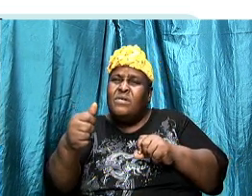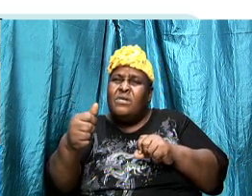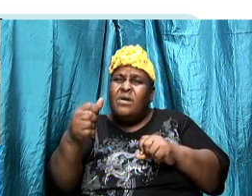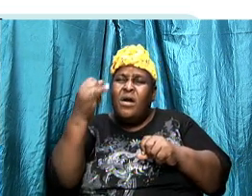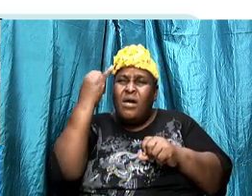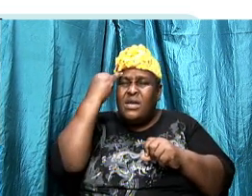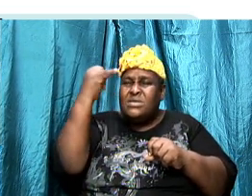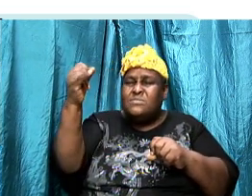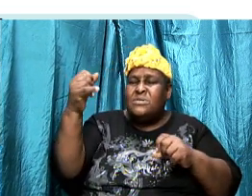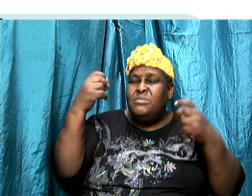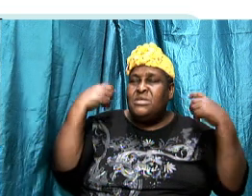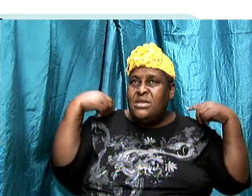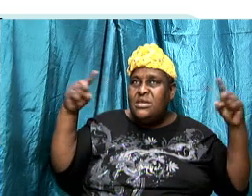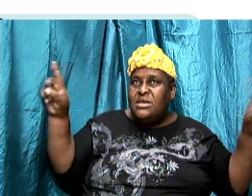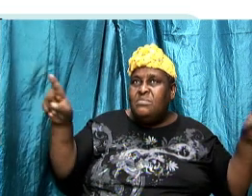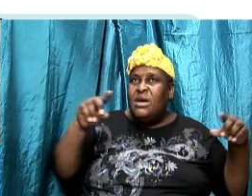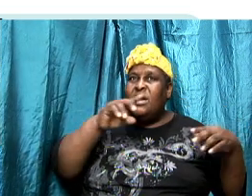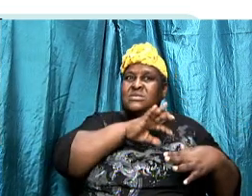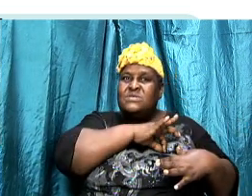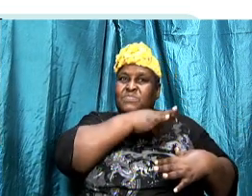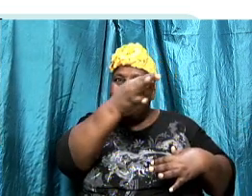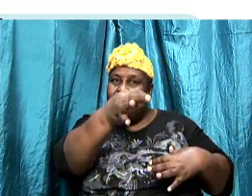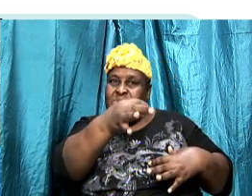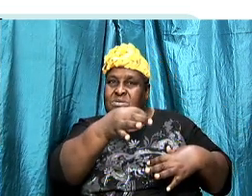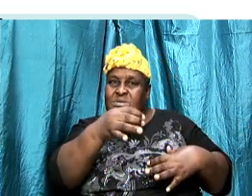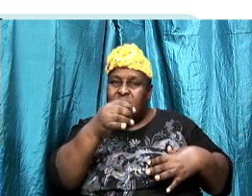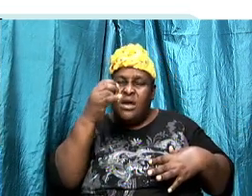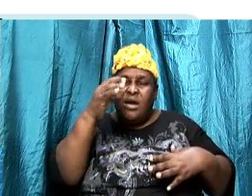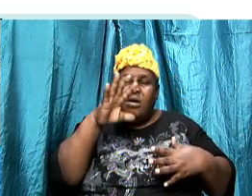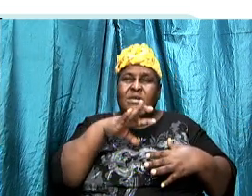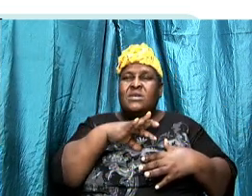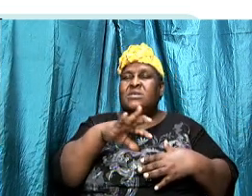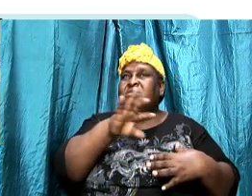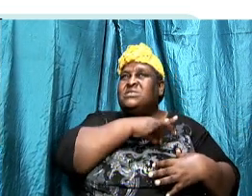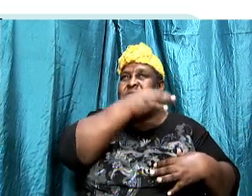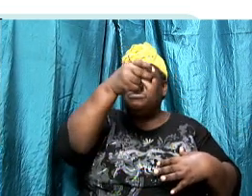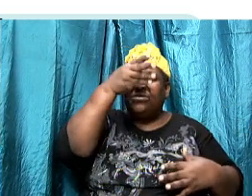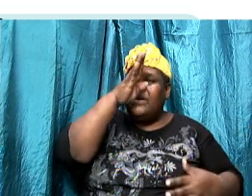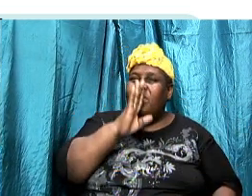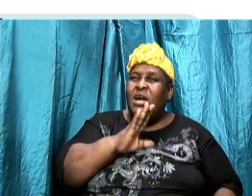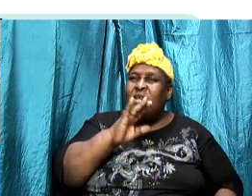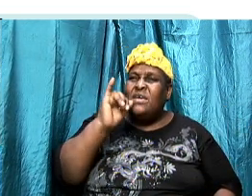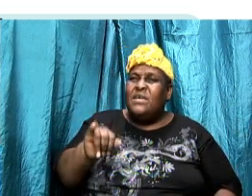inspired by a demonic spirit? Or is it the spirit of the Lord